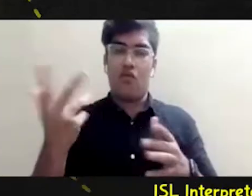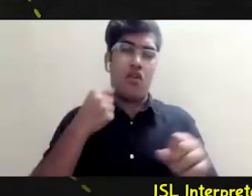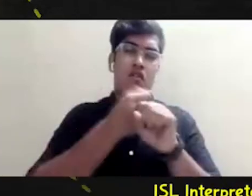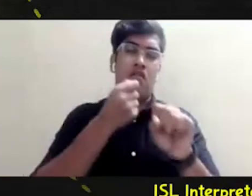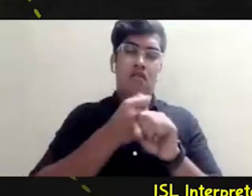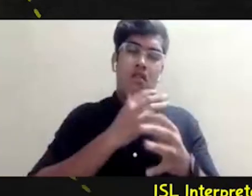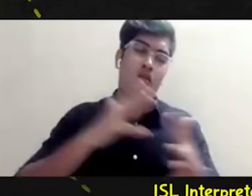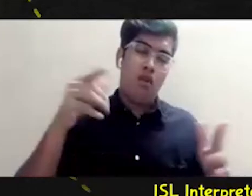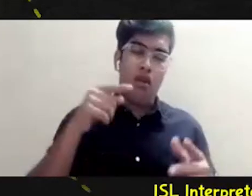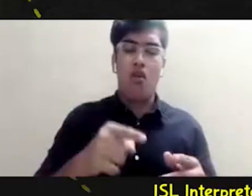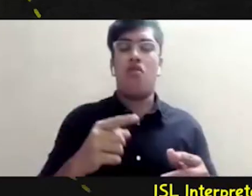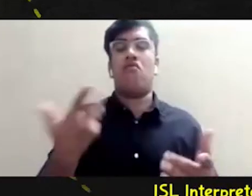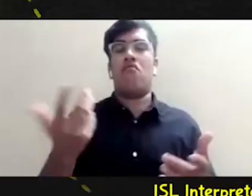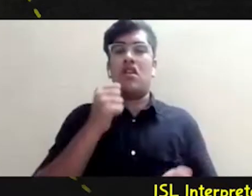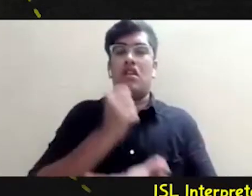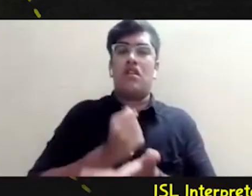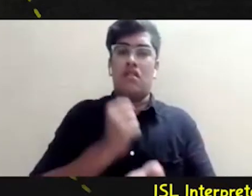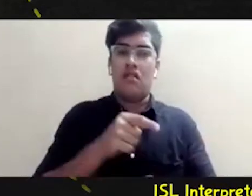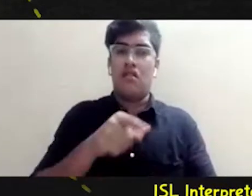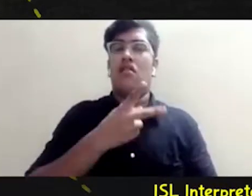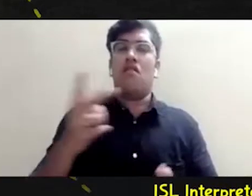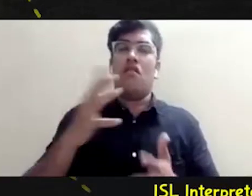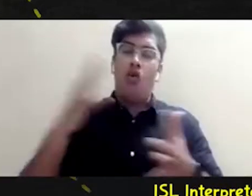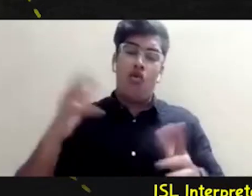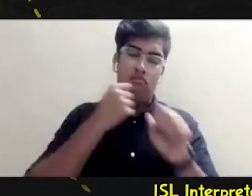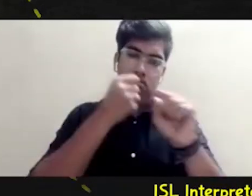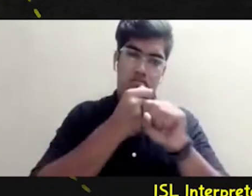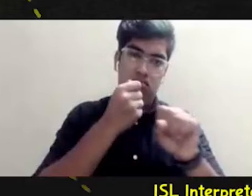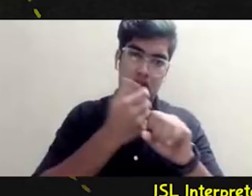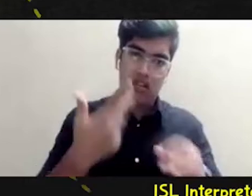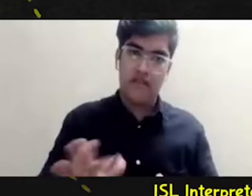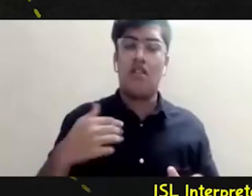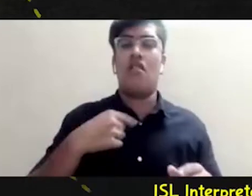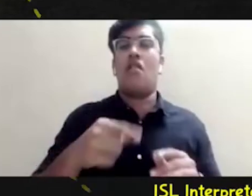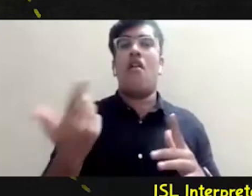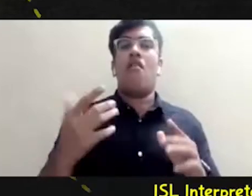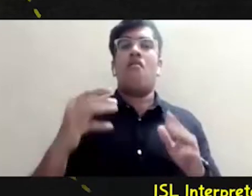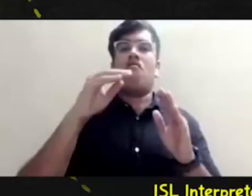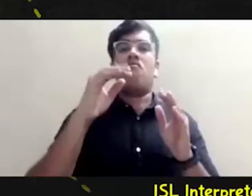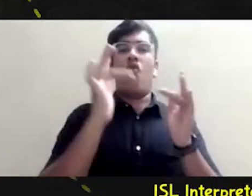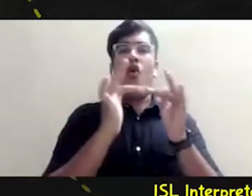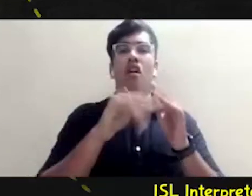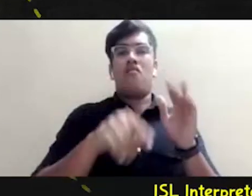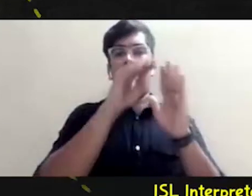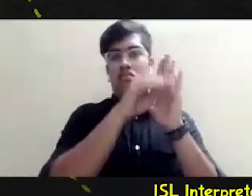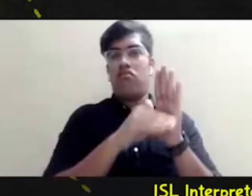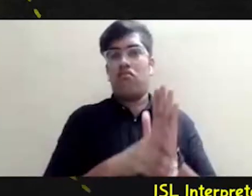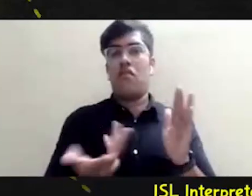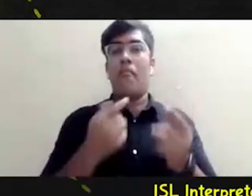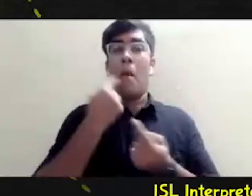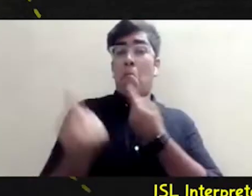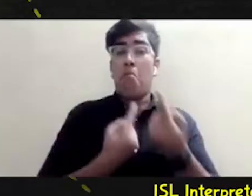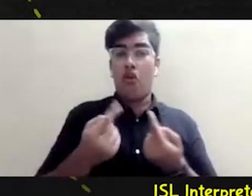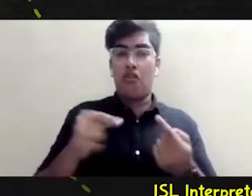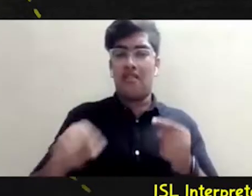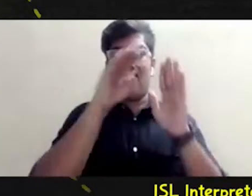hitting the streets against regressive policy. The rest of the queer community, we've been used to petitions, right? Politics doesn't work on petitions.